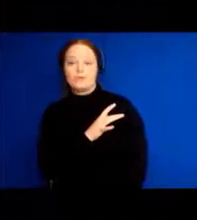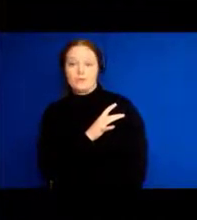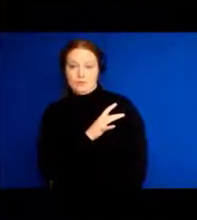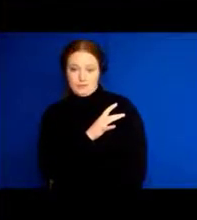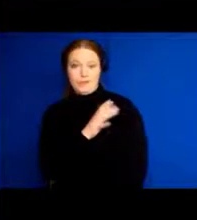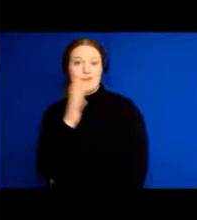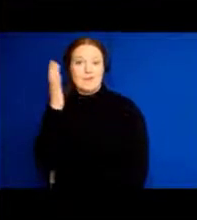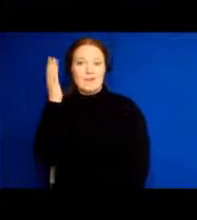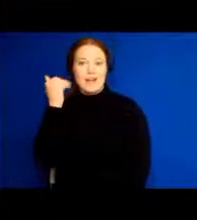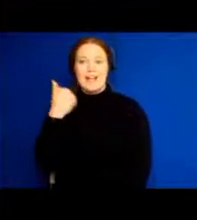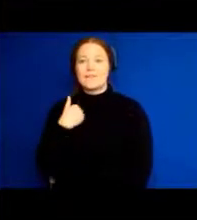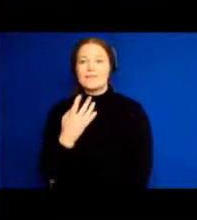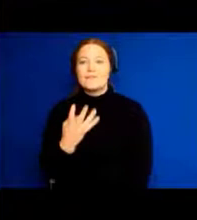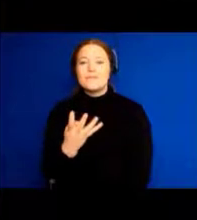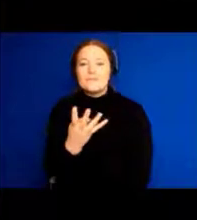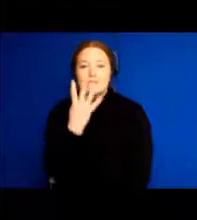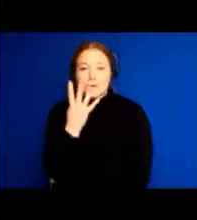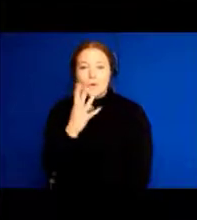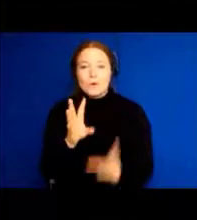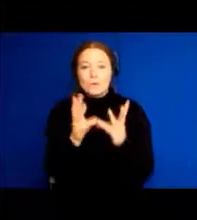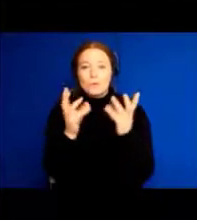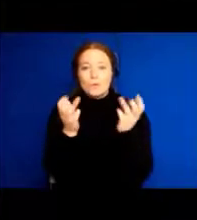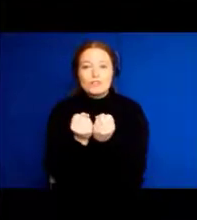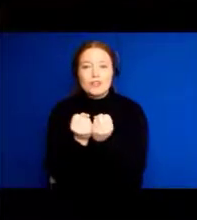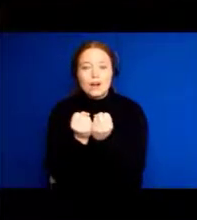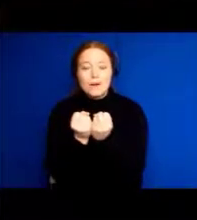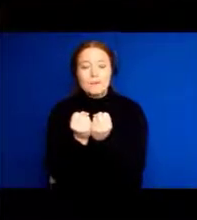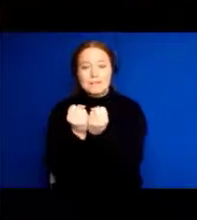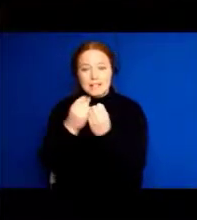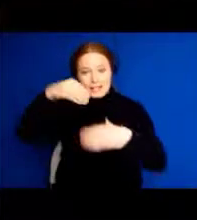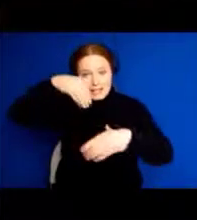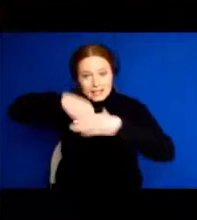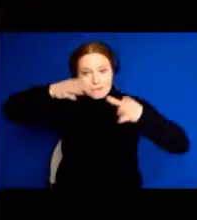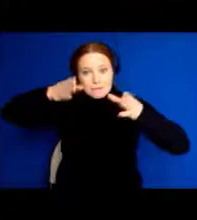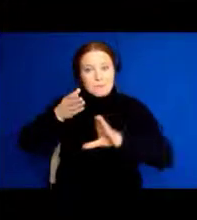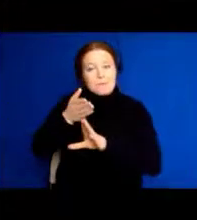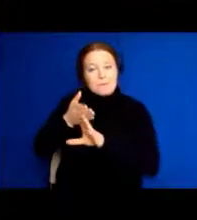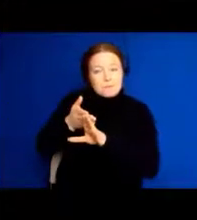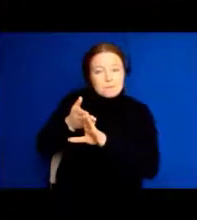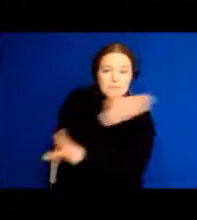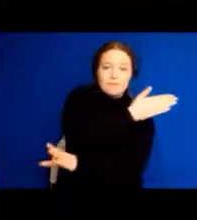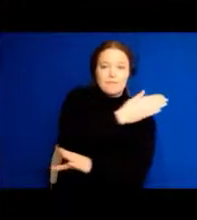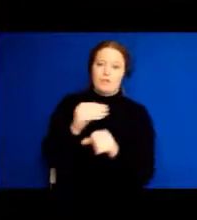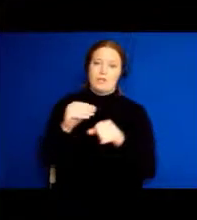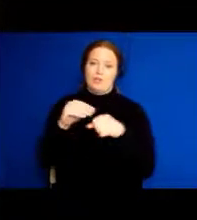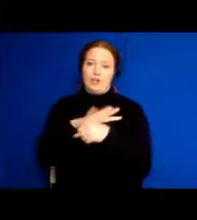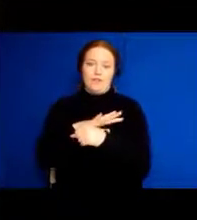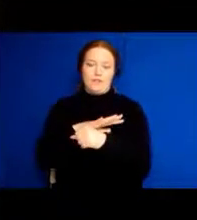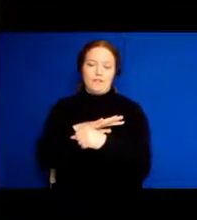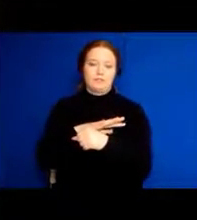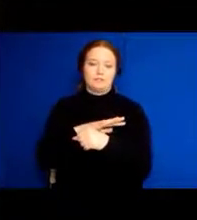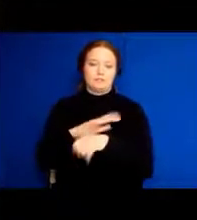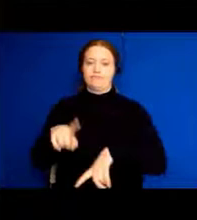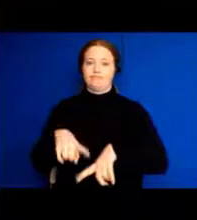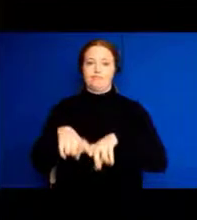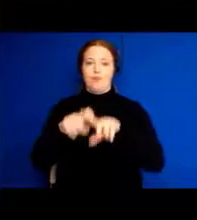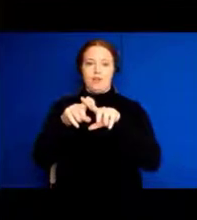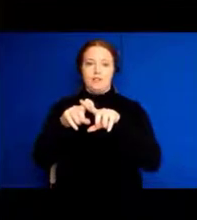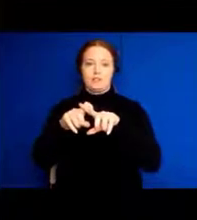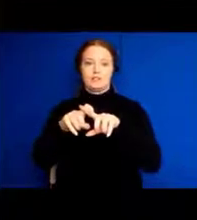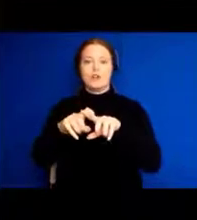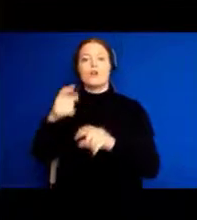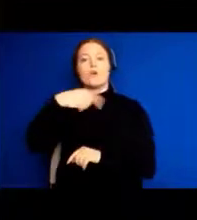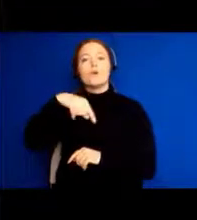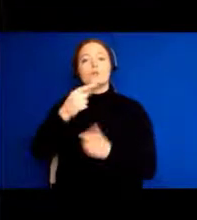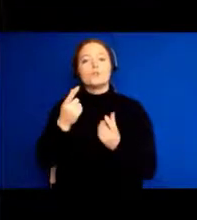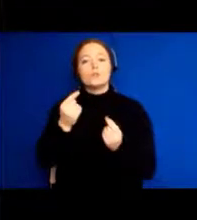workshops in person before COVID. And we came together in the North Burnaby Community House, and